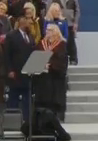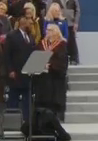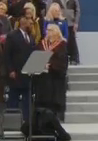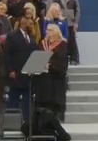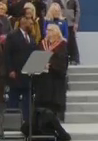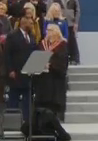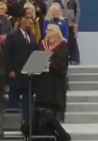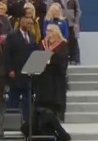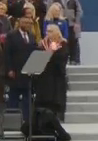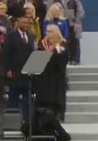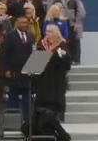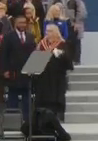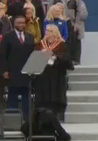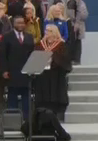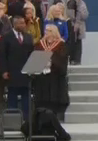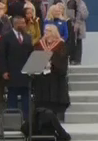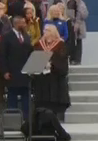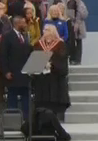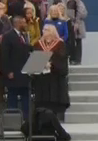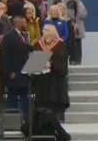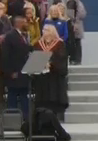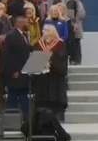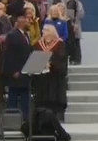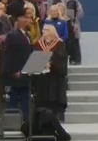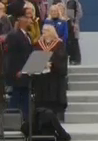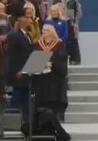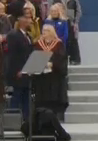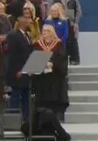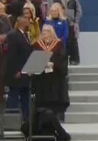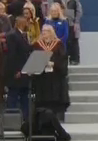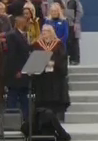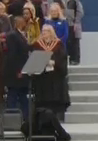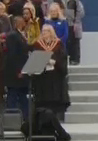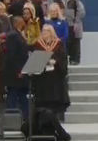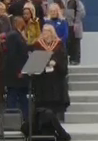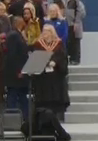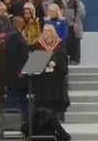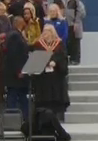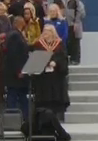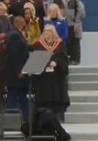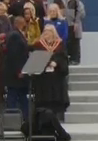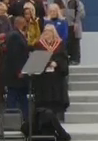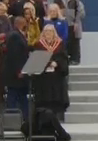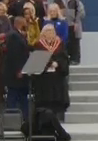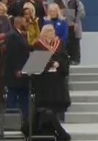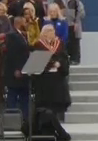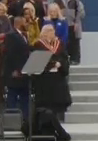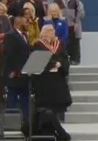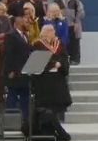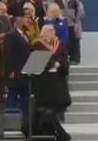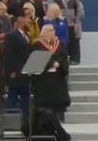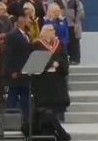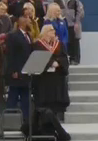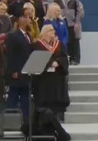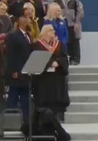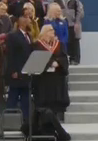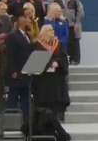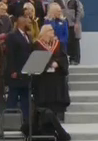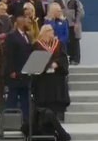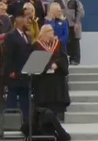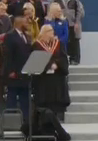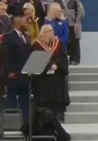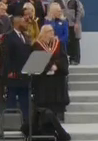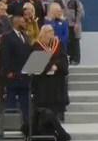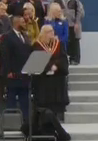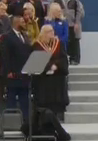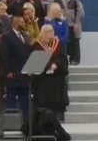wife Frances are here. Governor Ridge is here. He was using a walker to get here. He has had some health issues. We